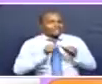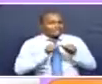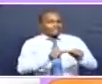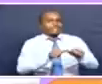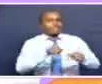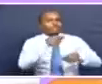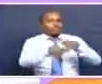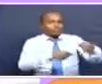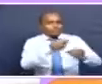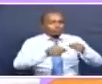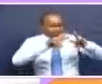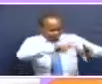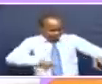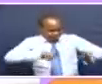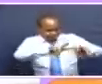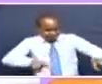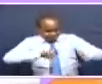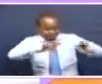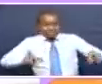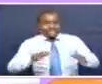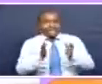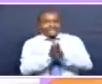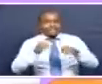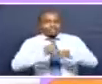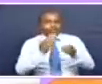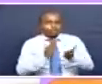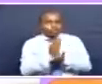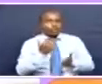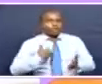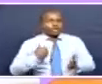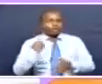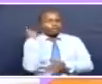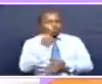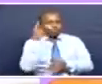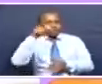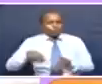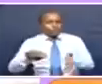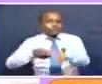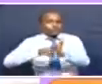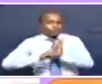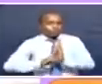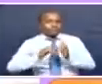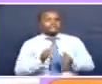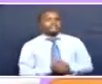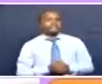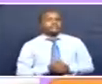wreck that workforce and ensure that we have only what is recommended by Ernst & Young. Because